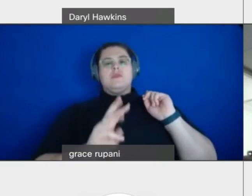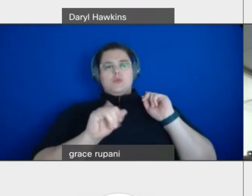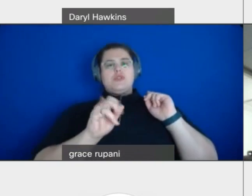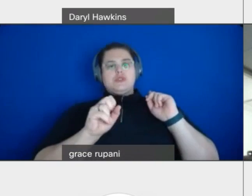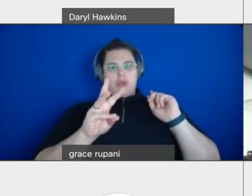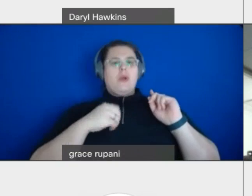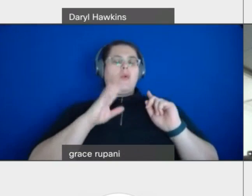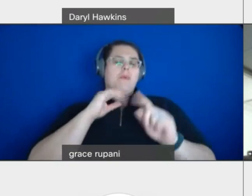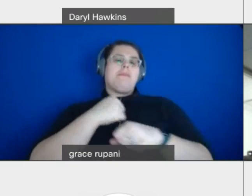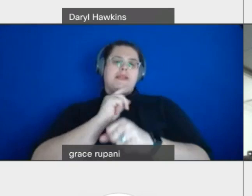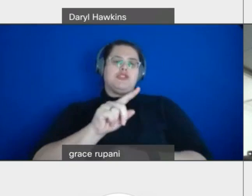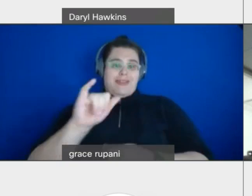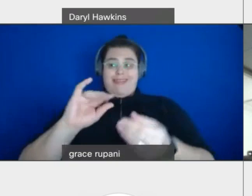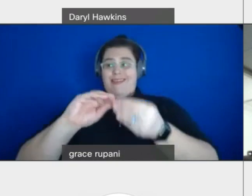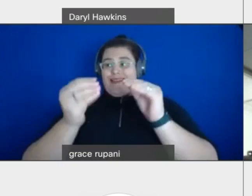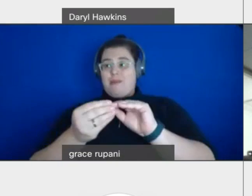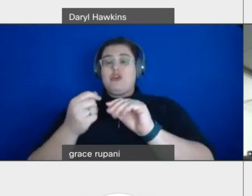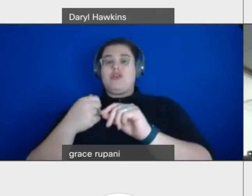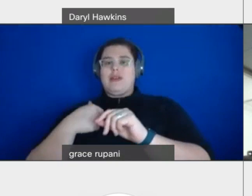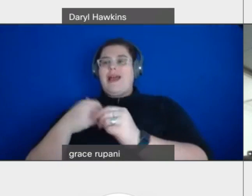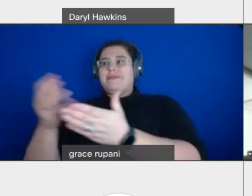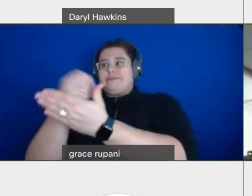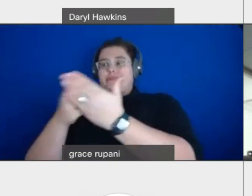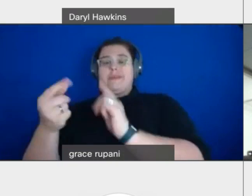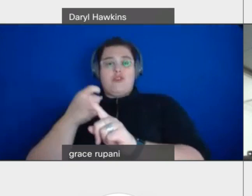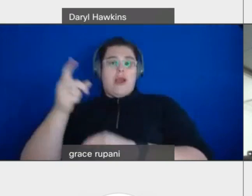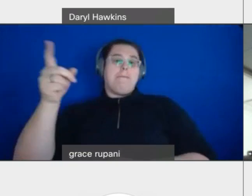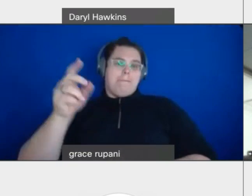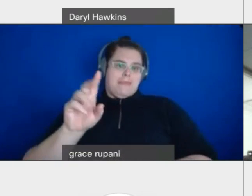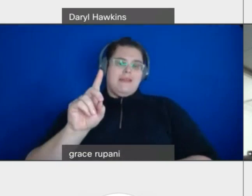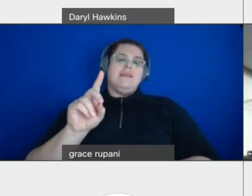Deputy Dobson. But I am